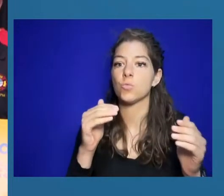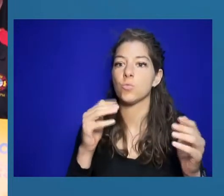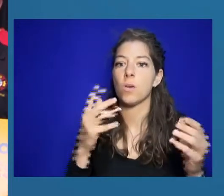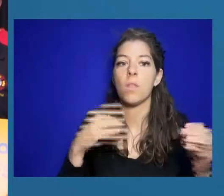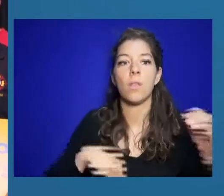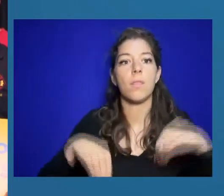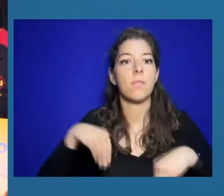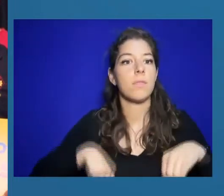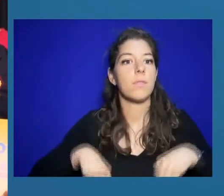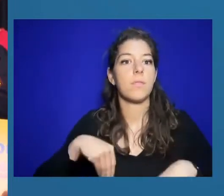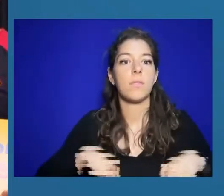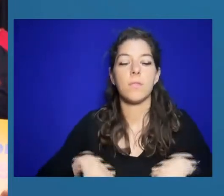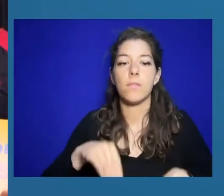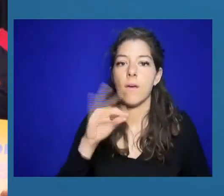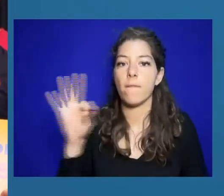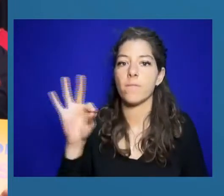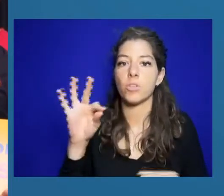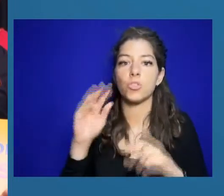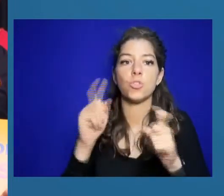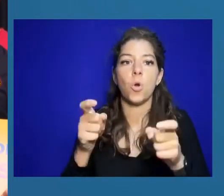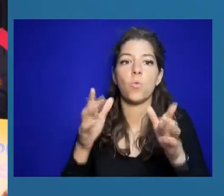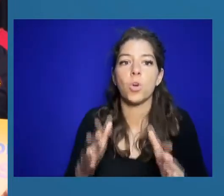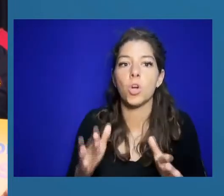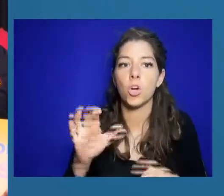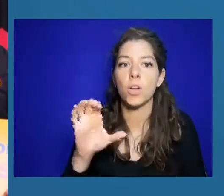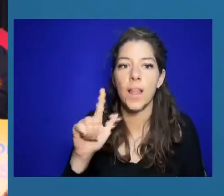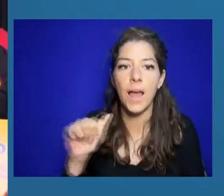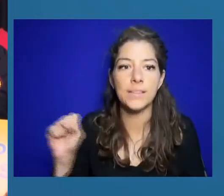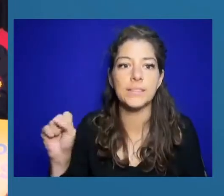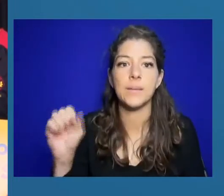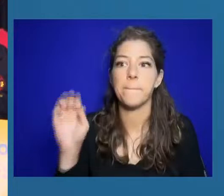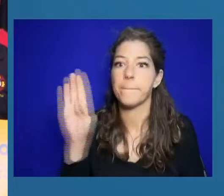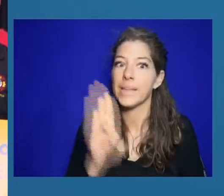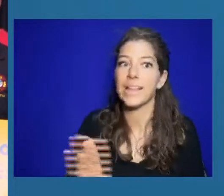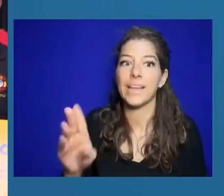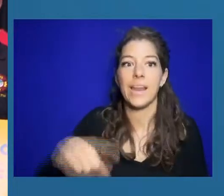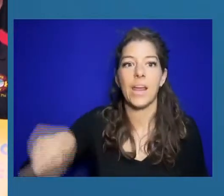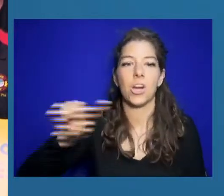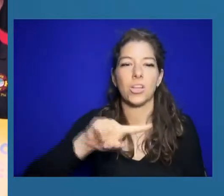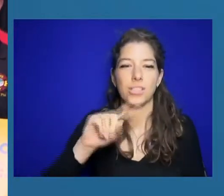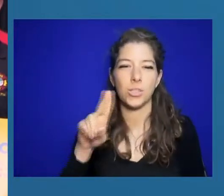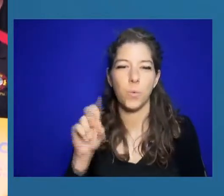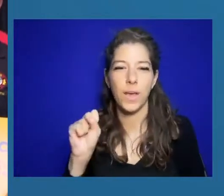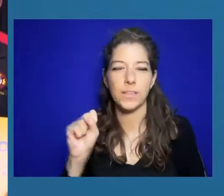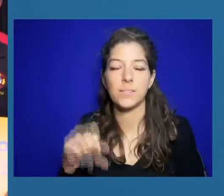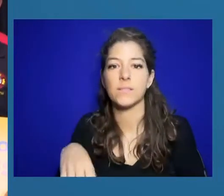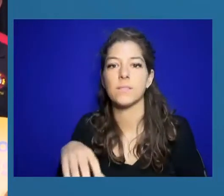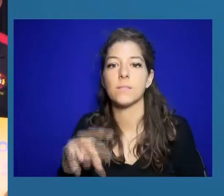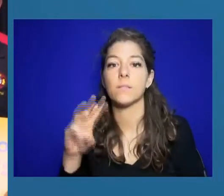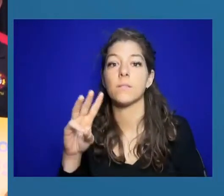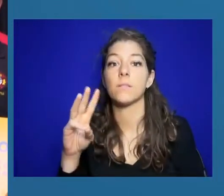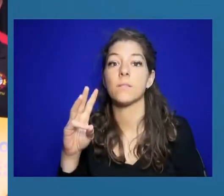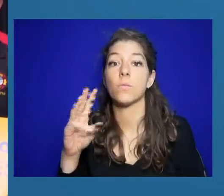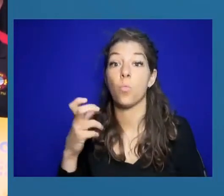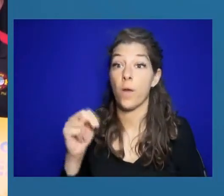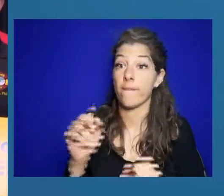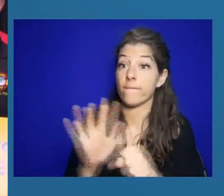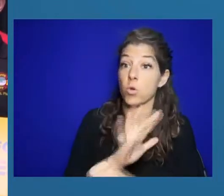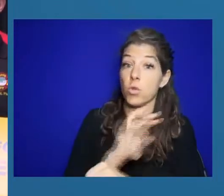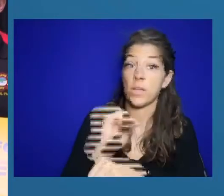pockets of the donor class, the billionaires in this country. And when fully implemented,